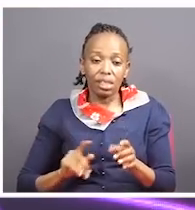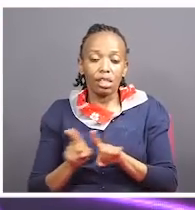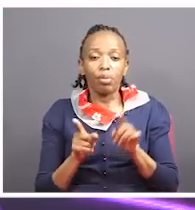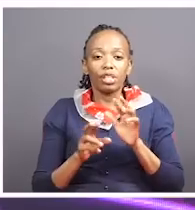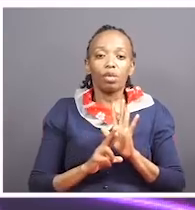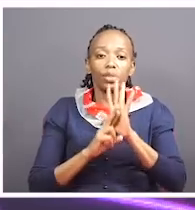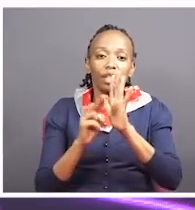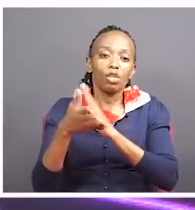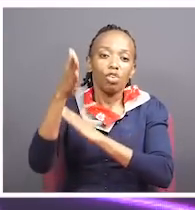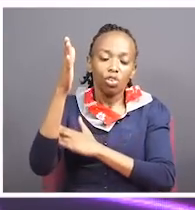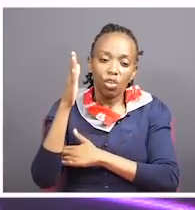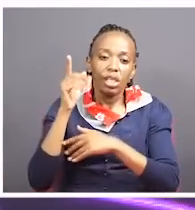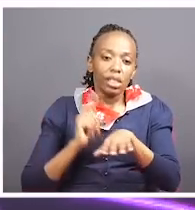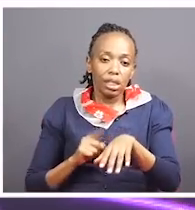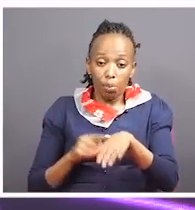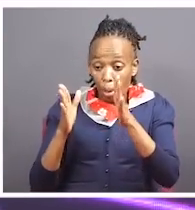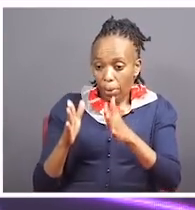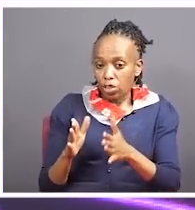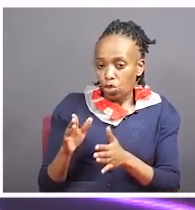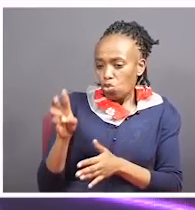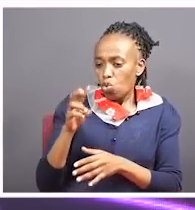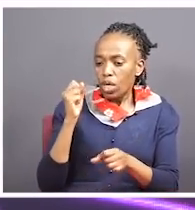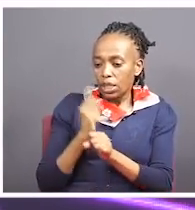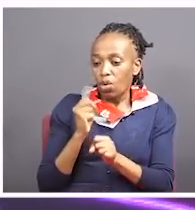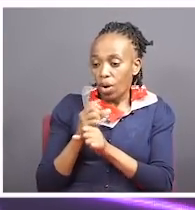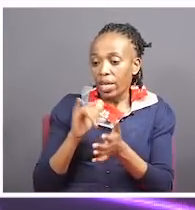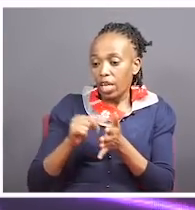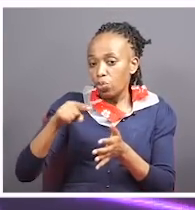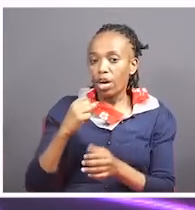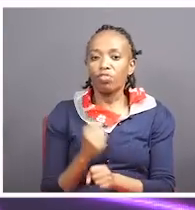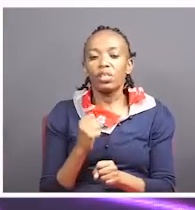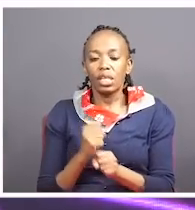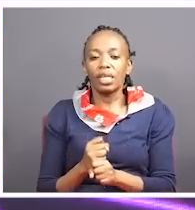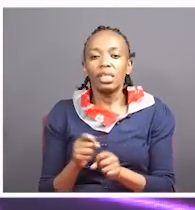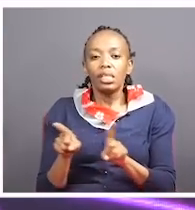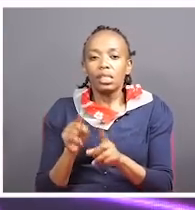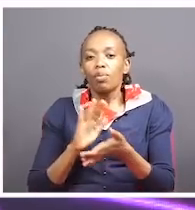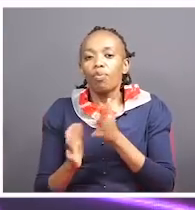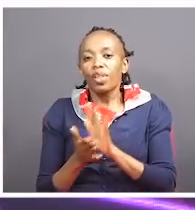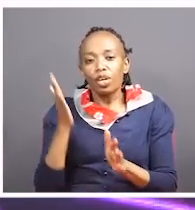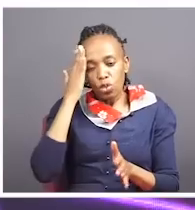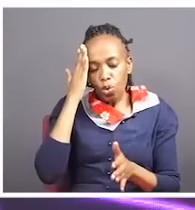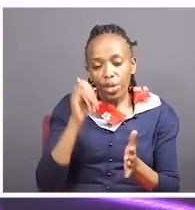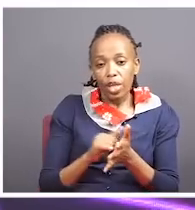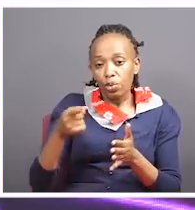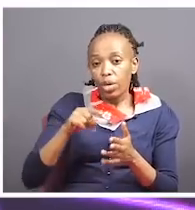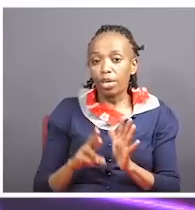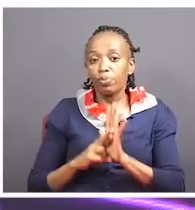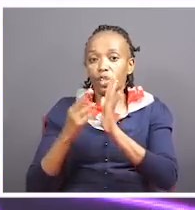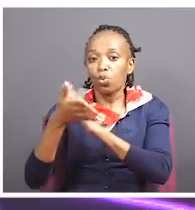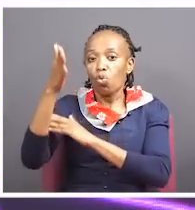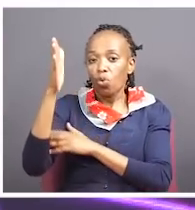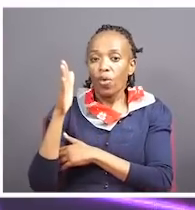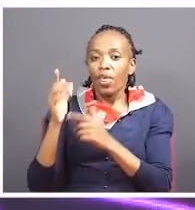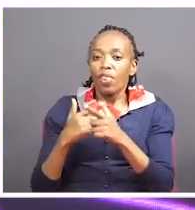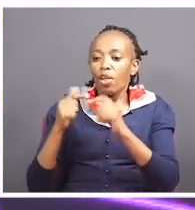as representatives of God, when somebody looks at the work that we have done, even without knowing that we are